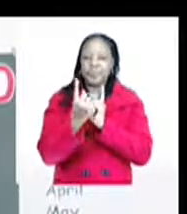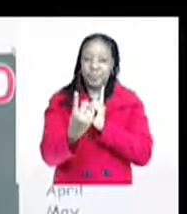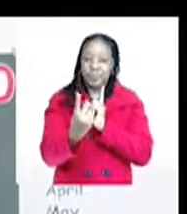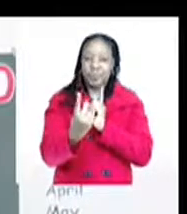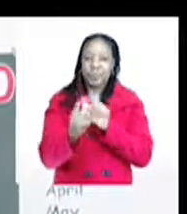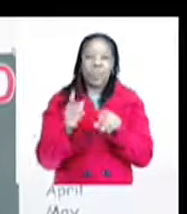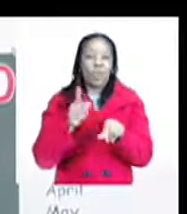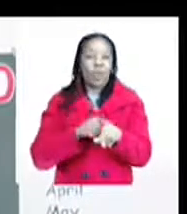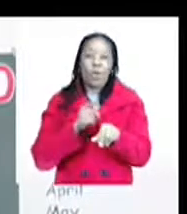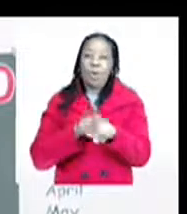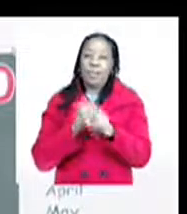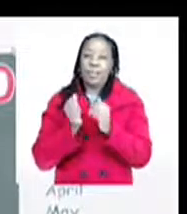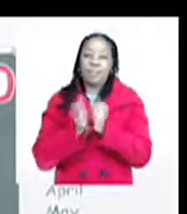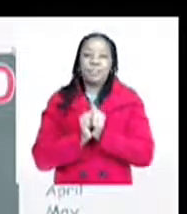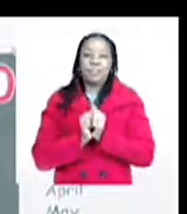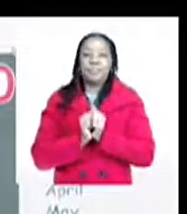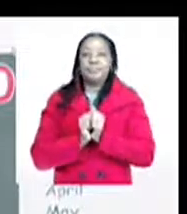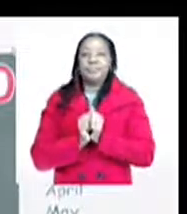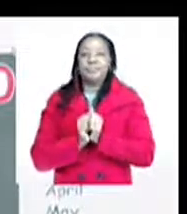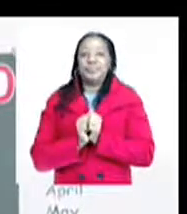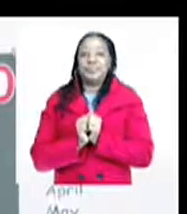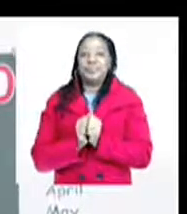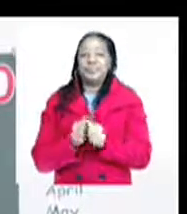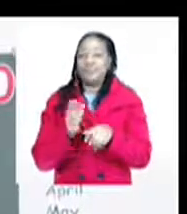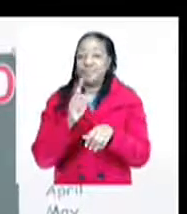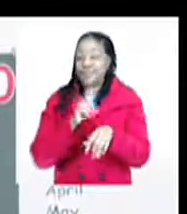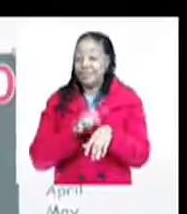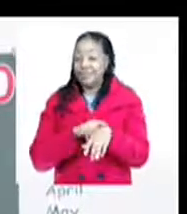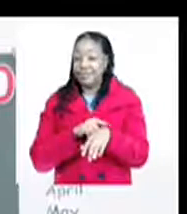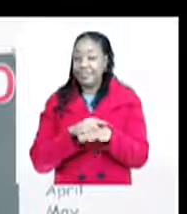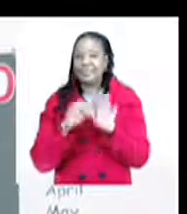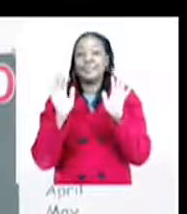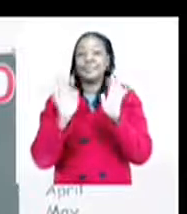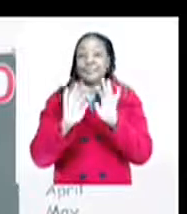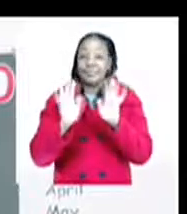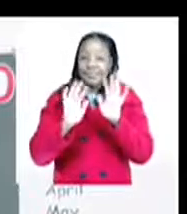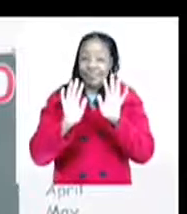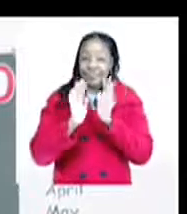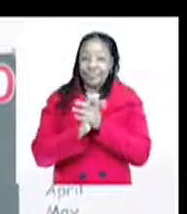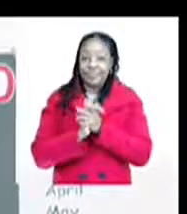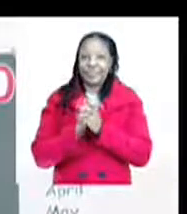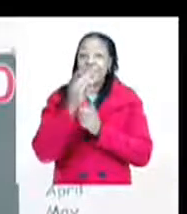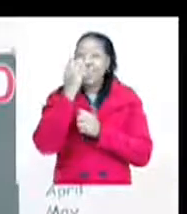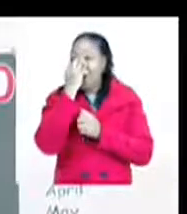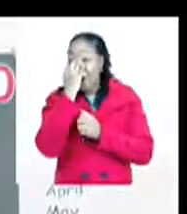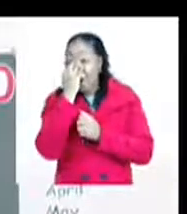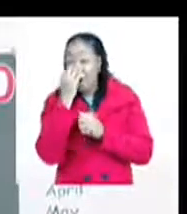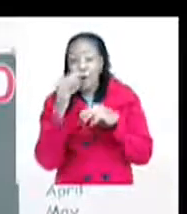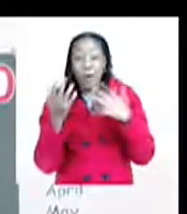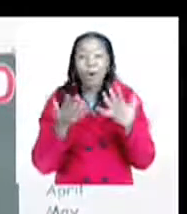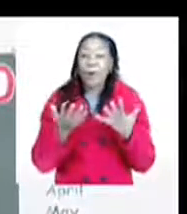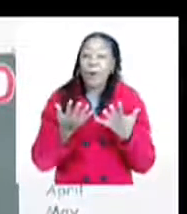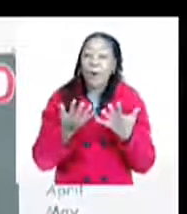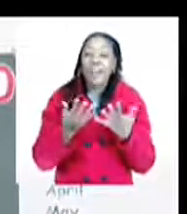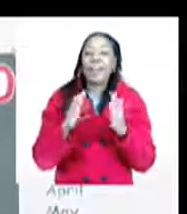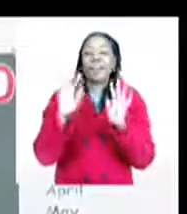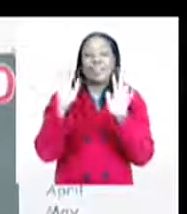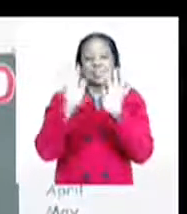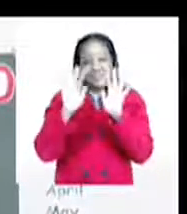times. Now it is time for me to say goodbye to Zoe. Zoe, where are